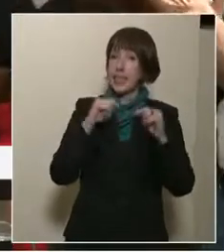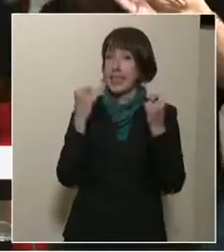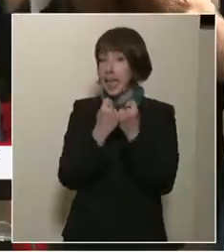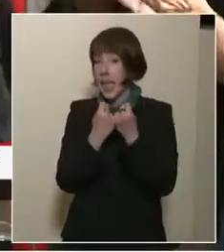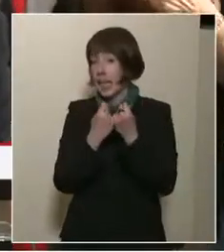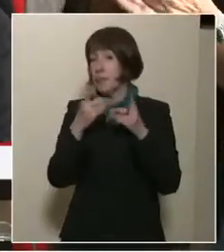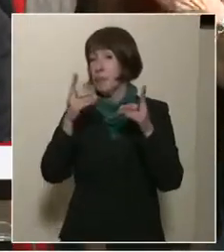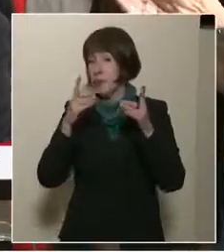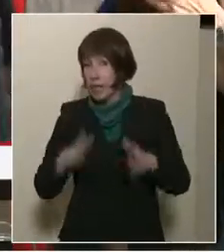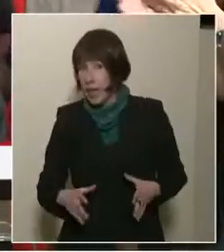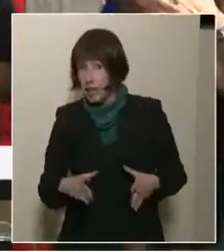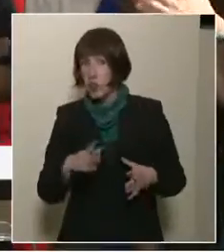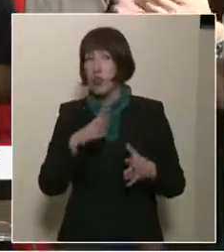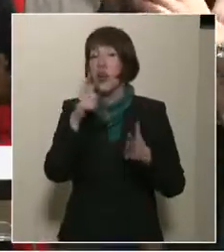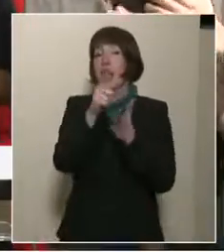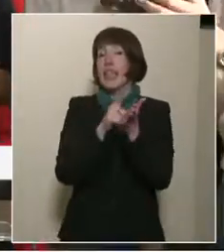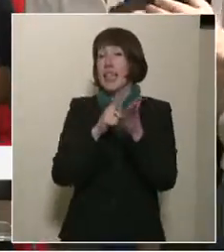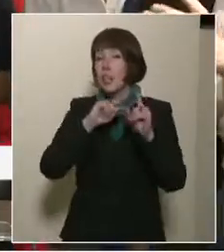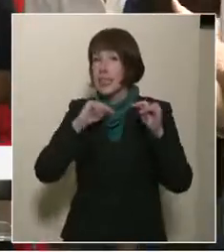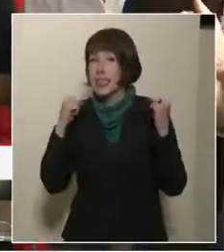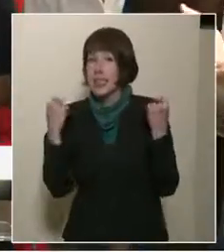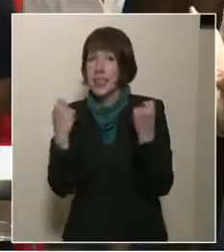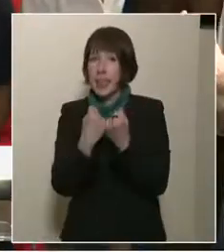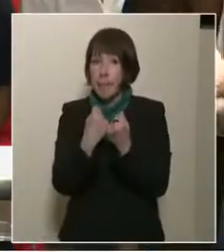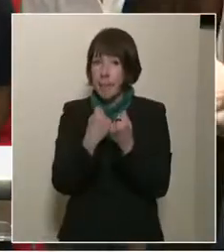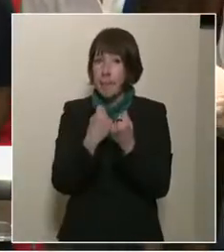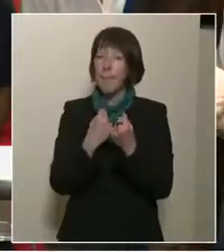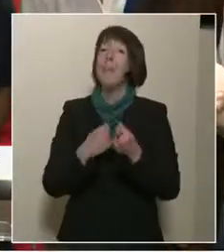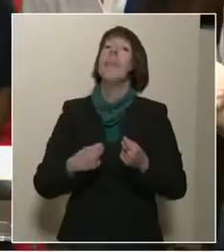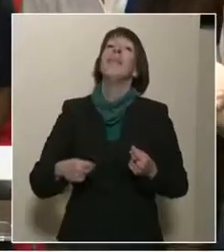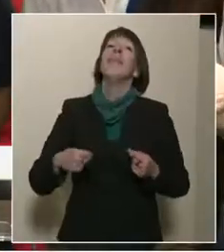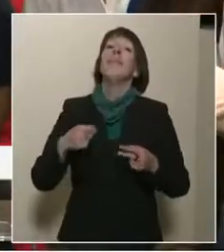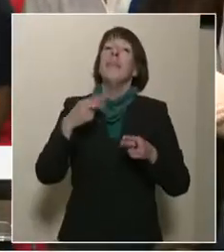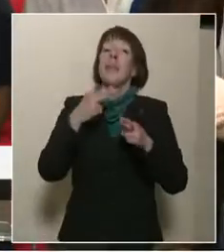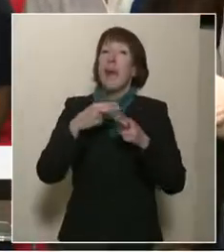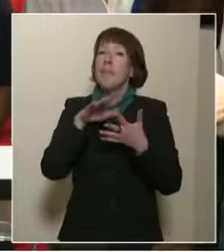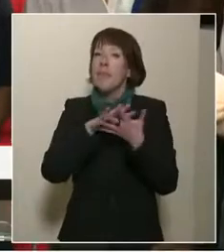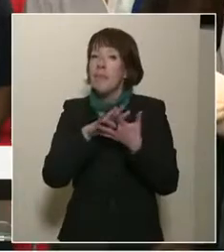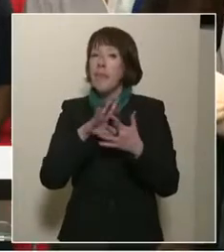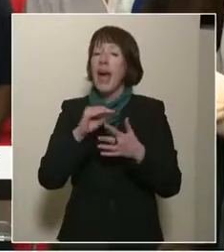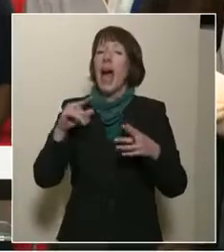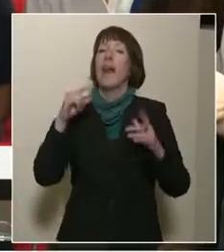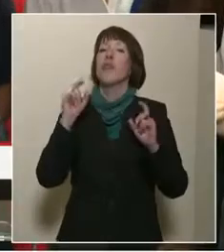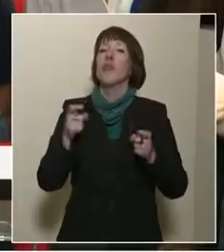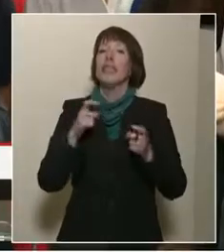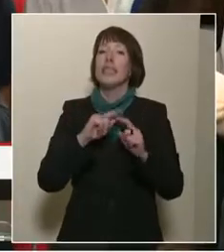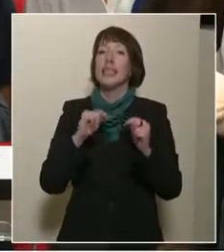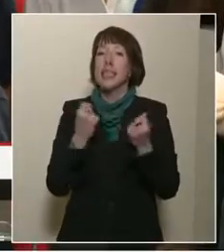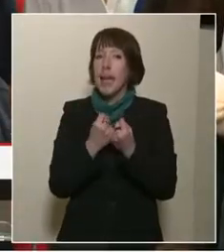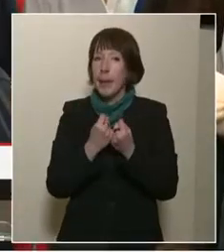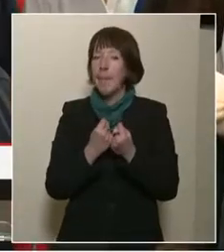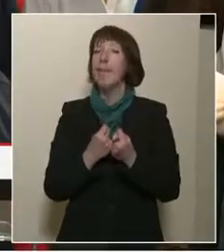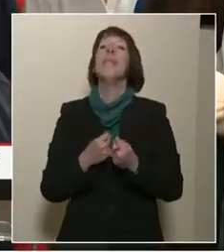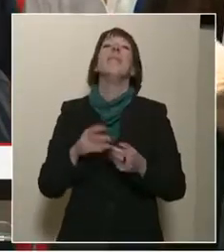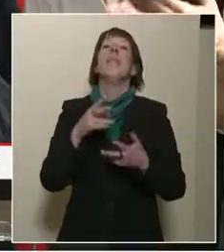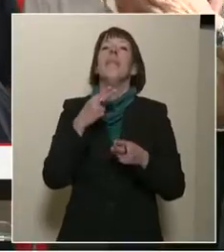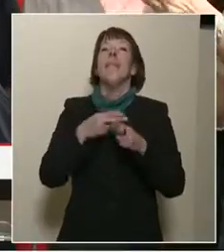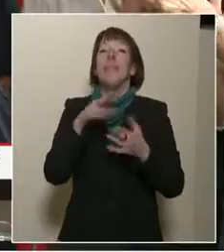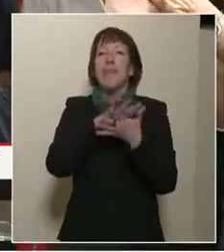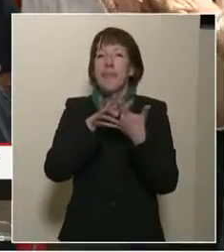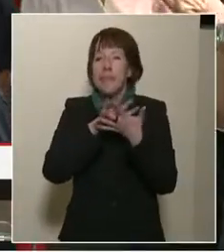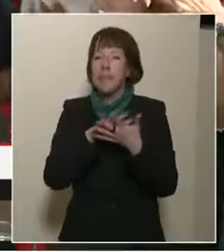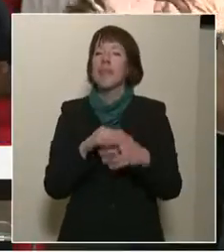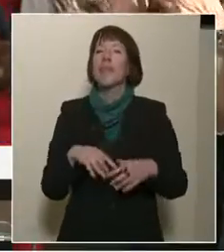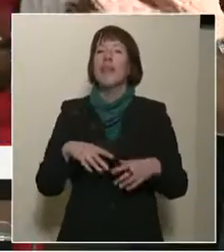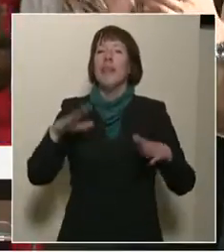me. The legal team, Andarsh, Matt, and Mark. And then our grants team, Fatima Scott, led the way for us. So let's give them a round of